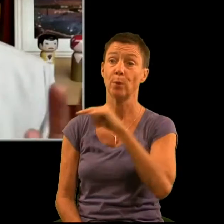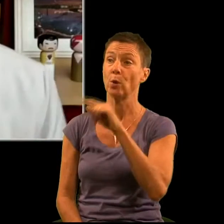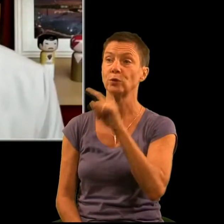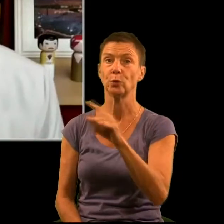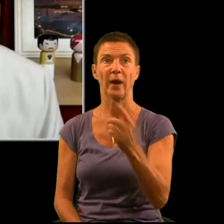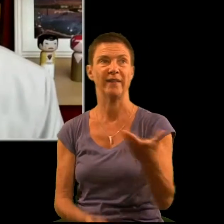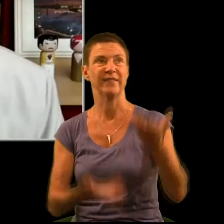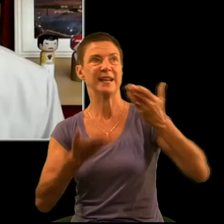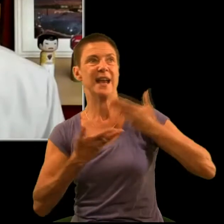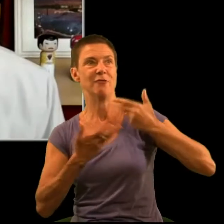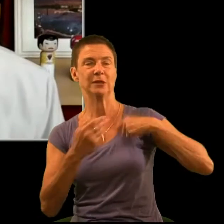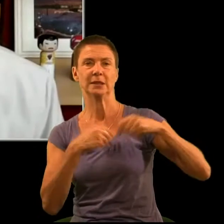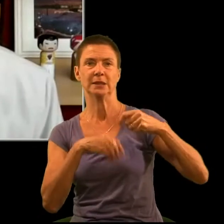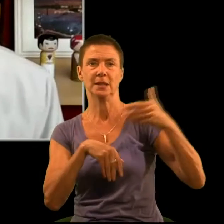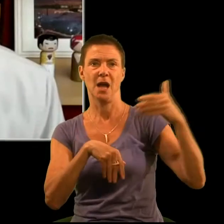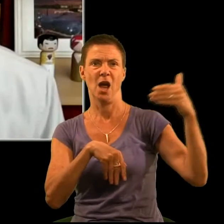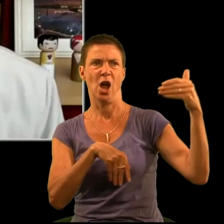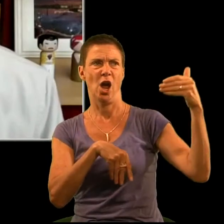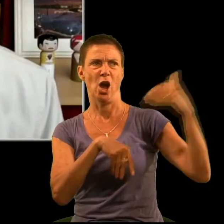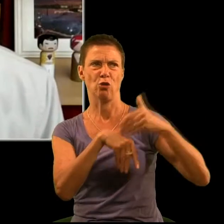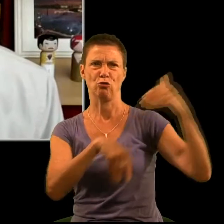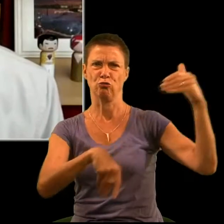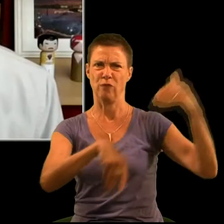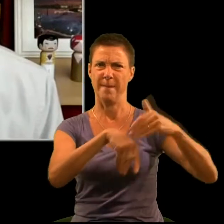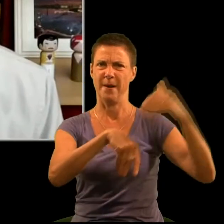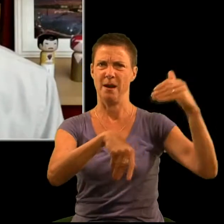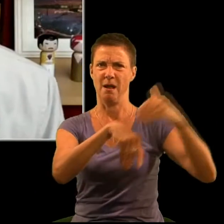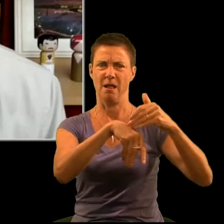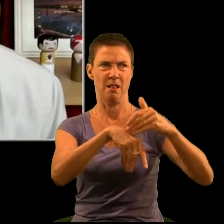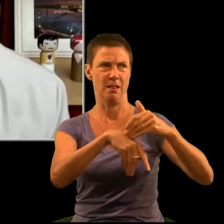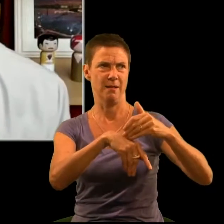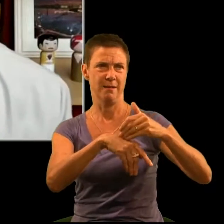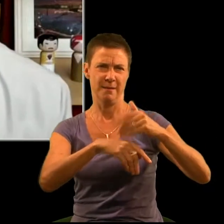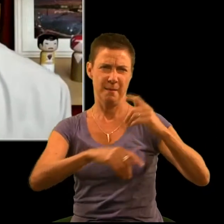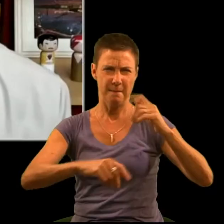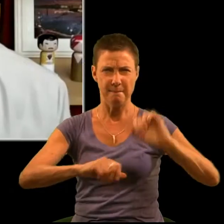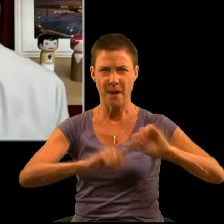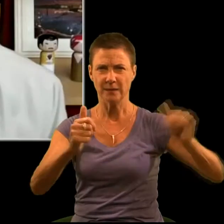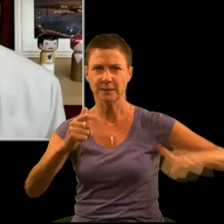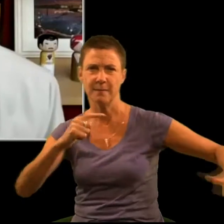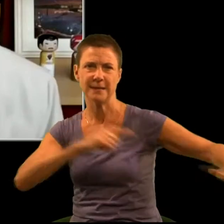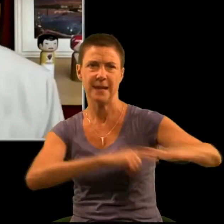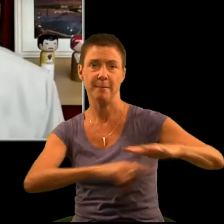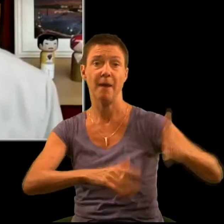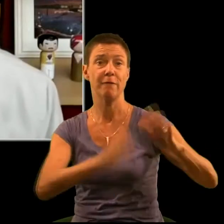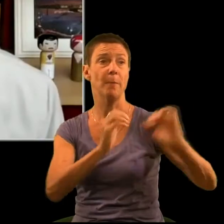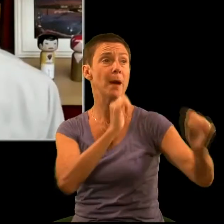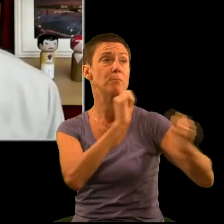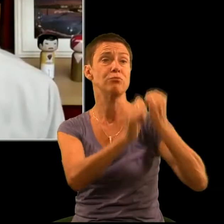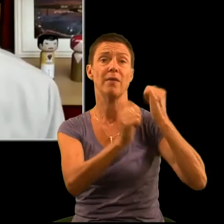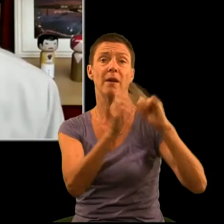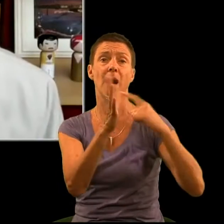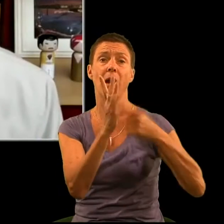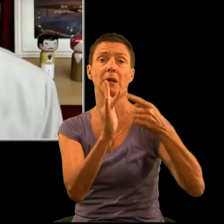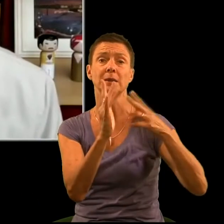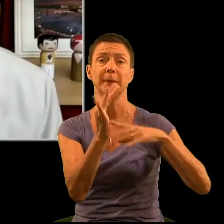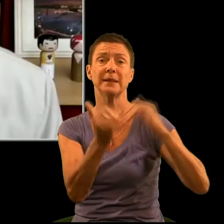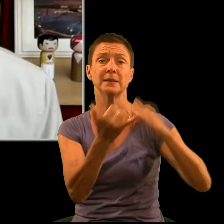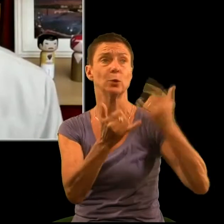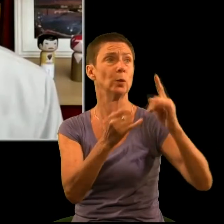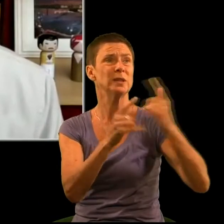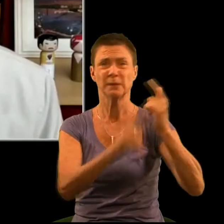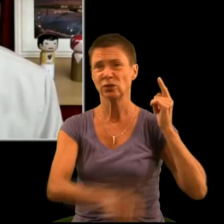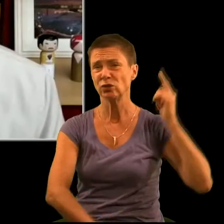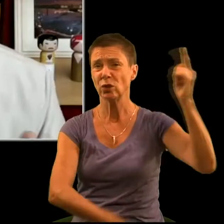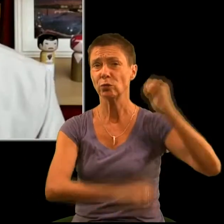inherited a criminal mastermind empire from their brother Artemis, who has been shot into space, so he can't make a surprise